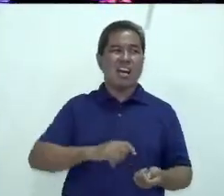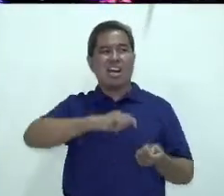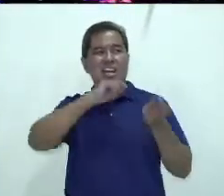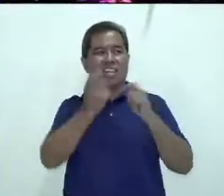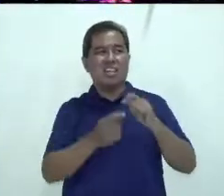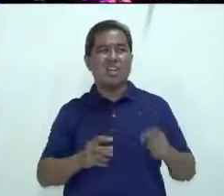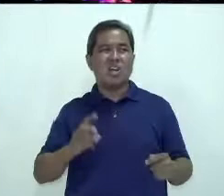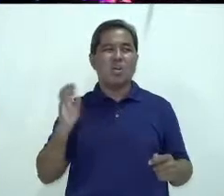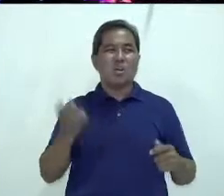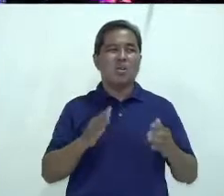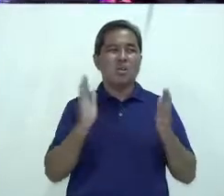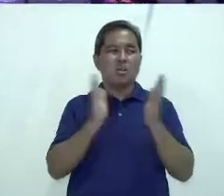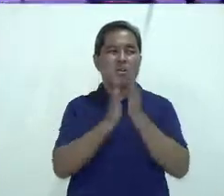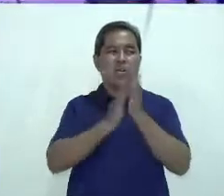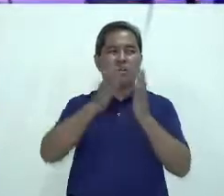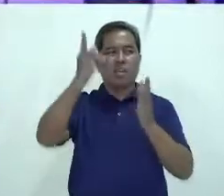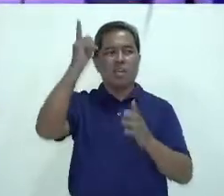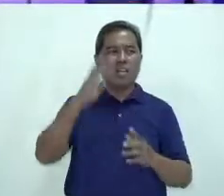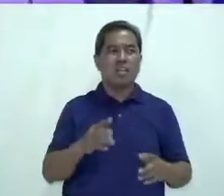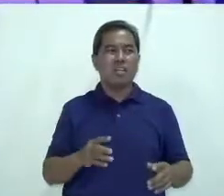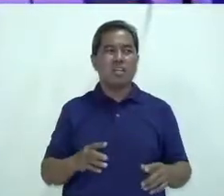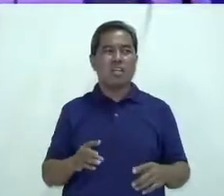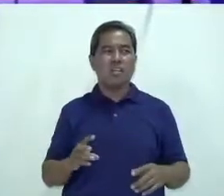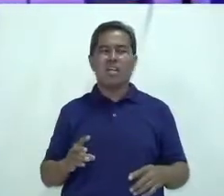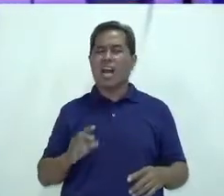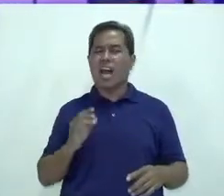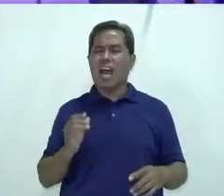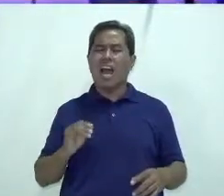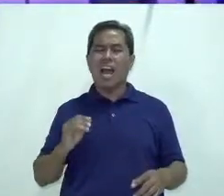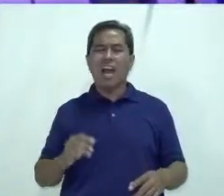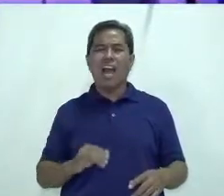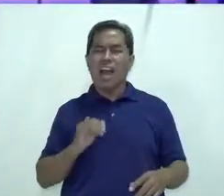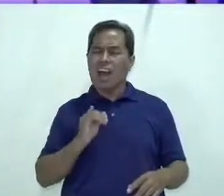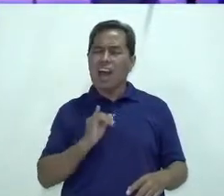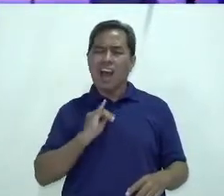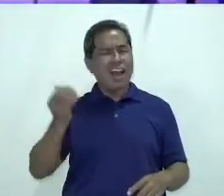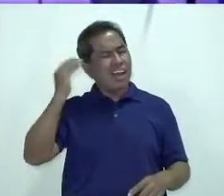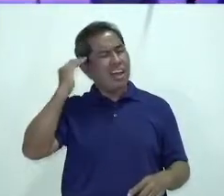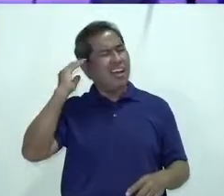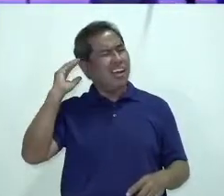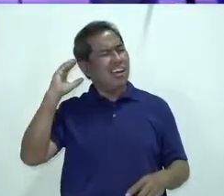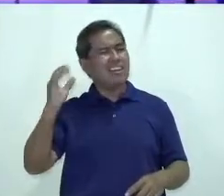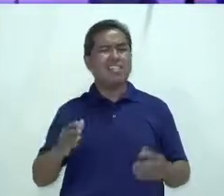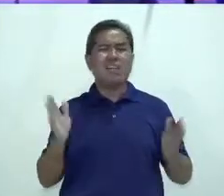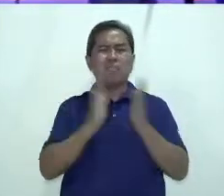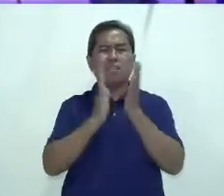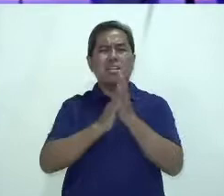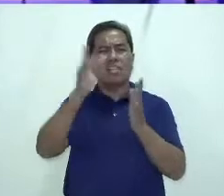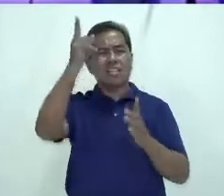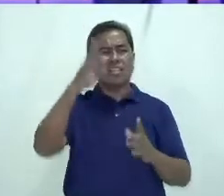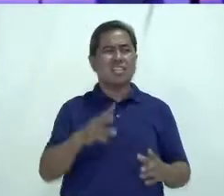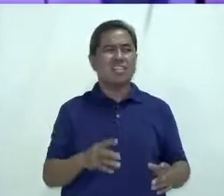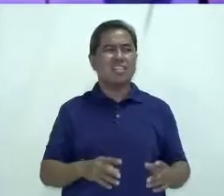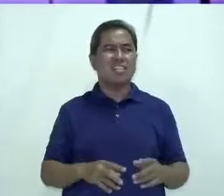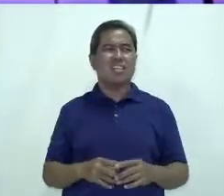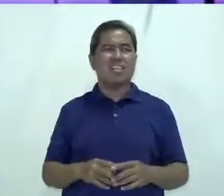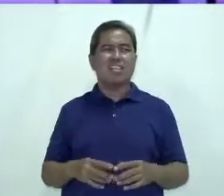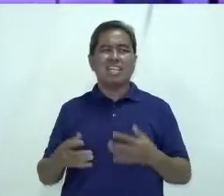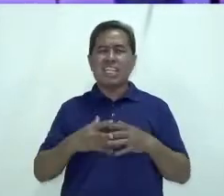praise God because I heard her praising God for what he has done and all of your prayers.